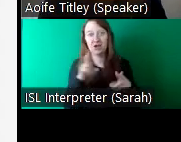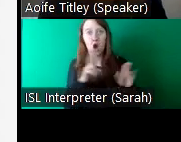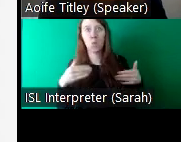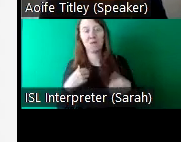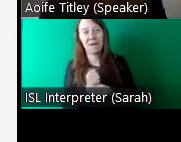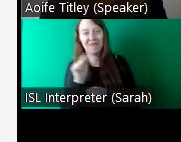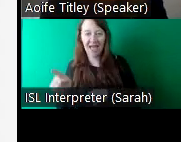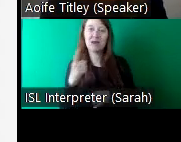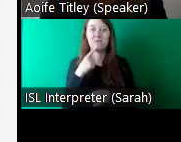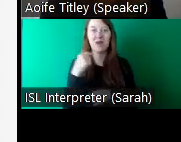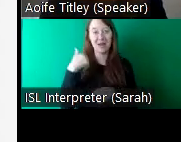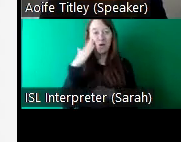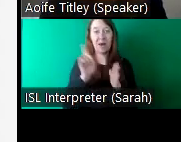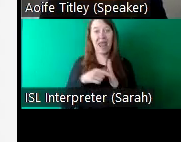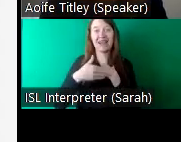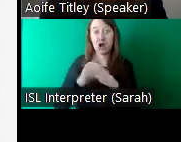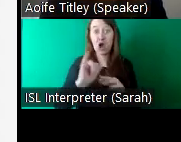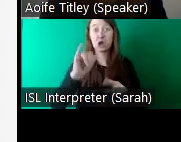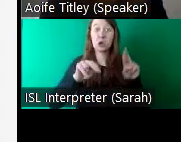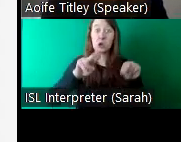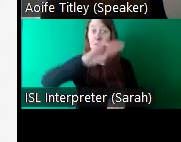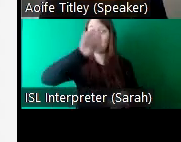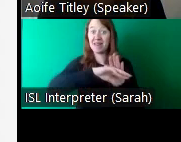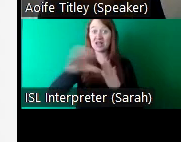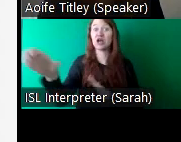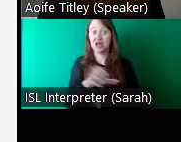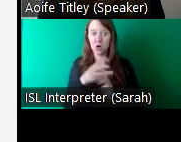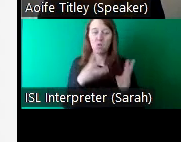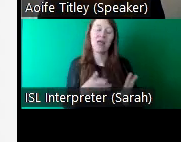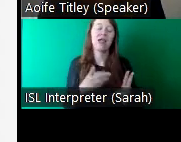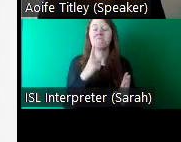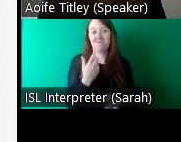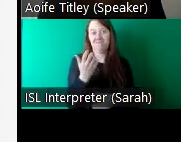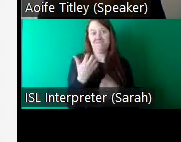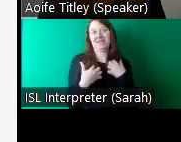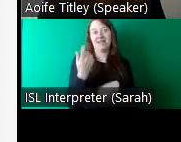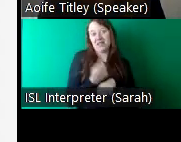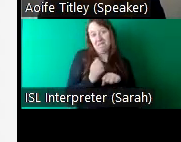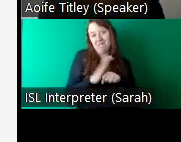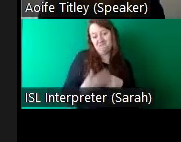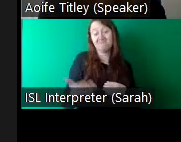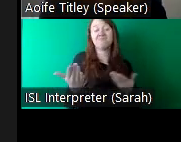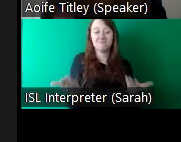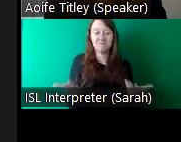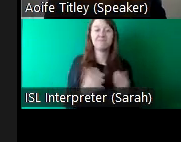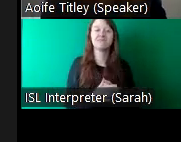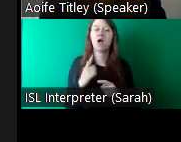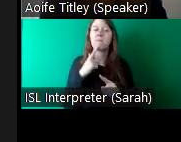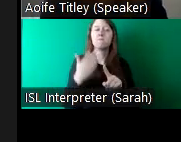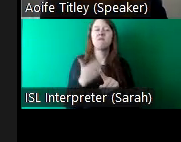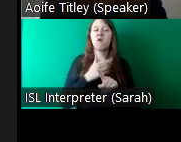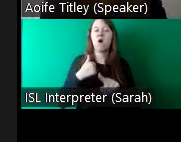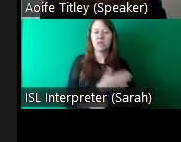on in the afternoon. So very interesting times ahead for all of us. But before I get into, I suppose, the content